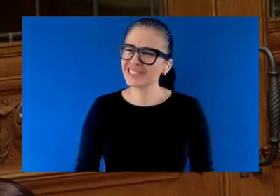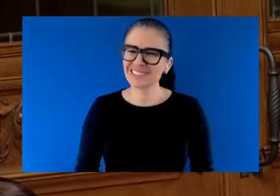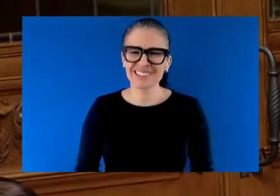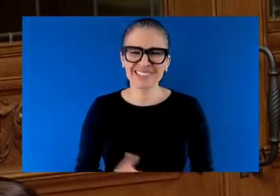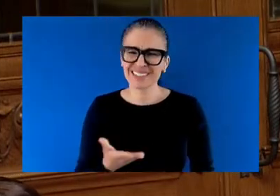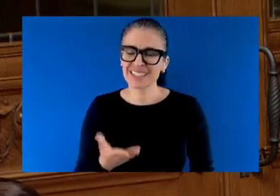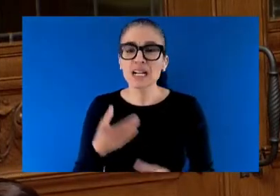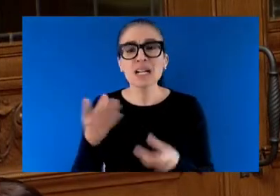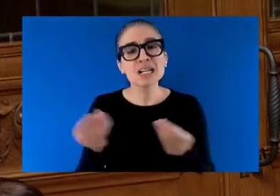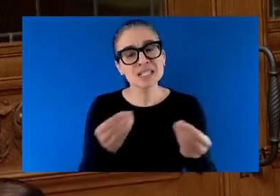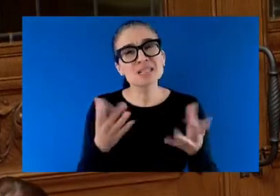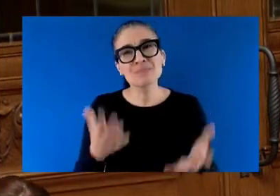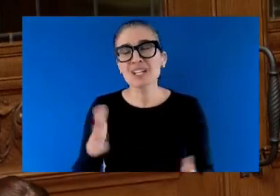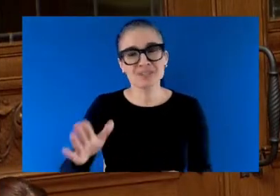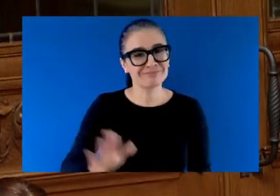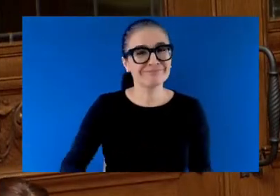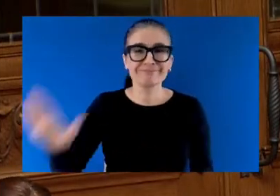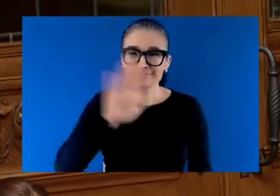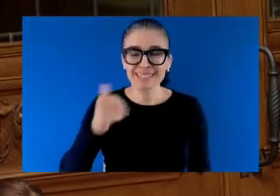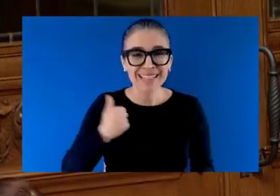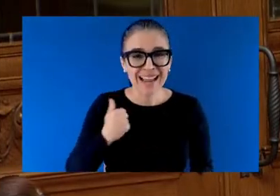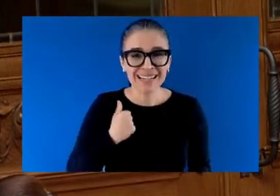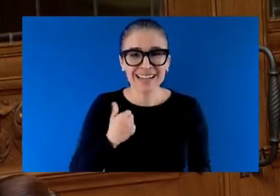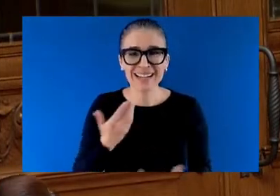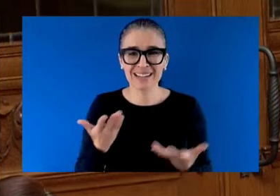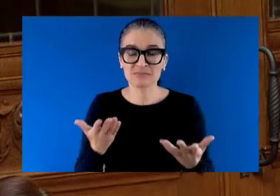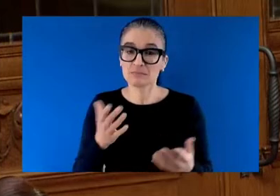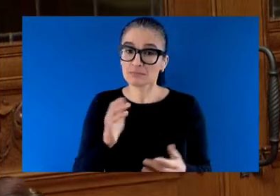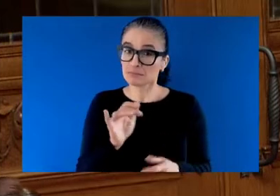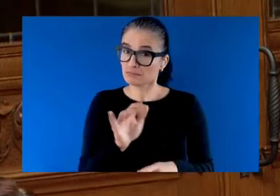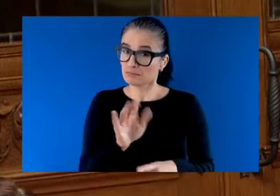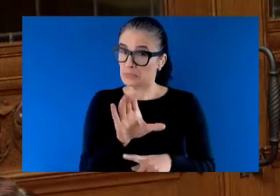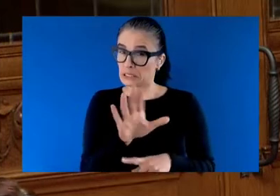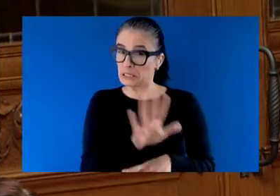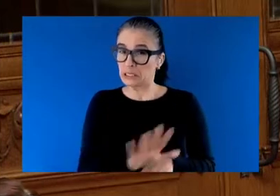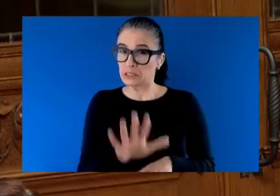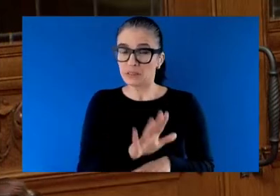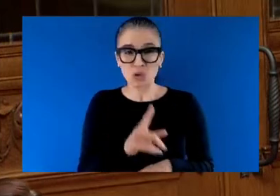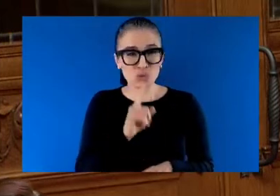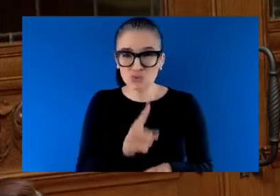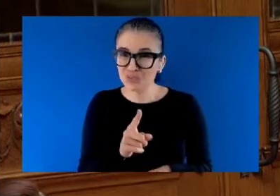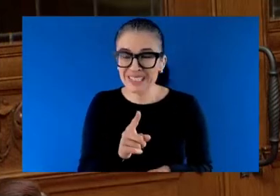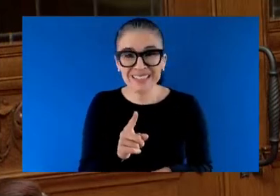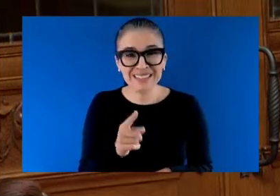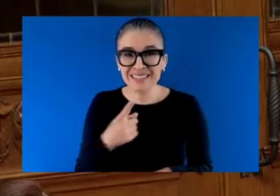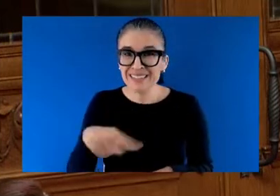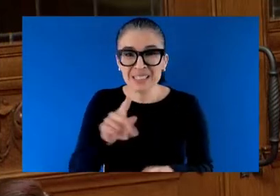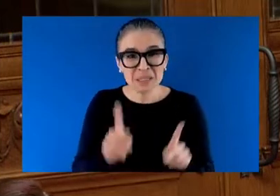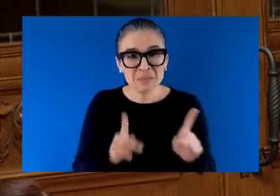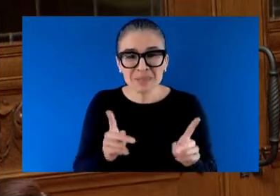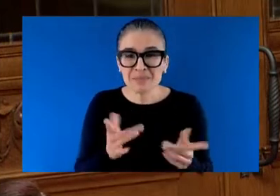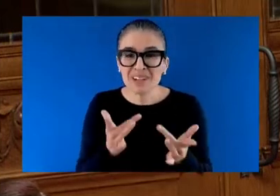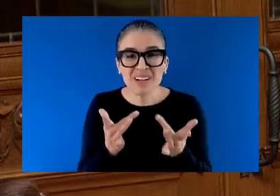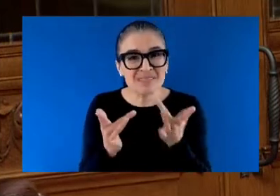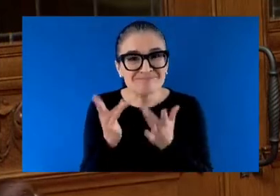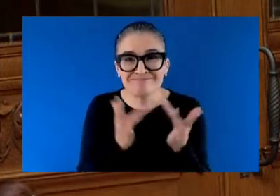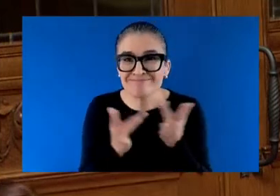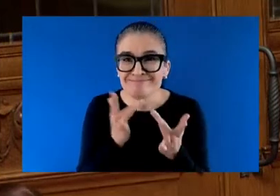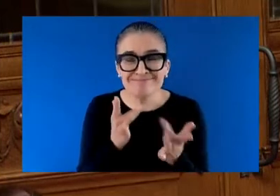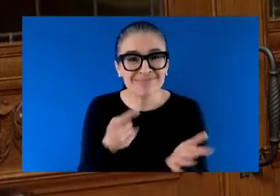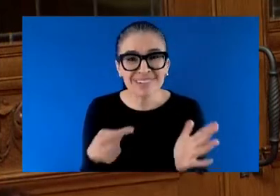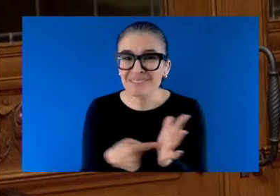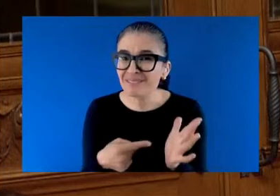province. People are hanging by a thread. They can't afford gas. They can't afford heating. They can't